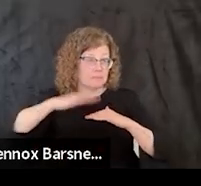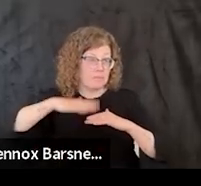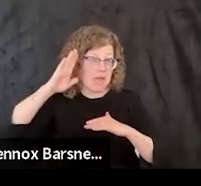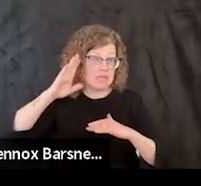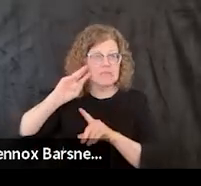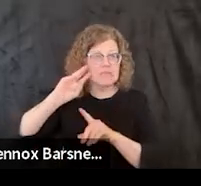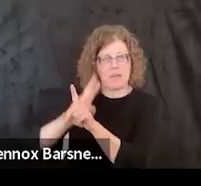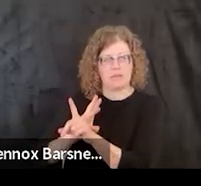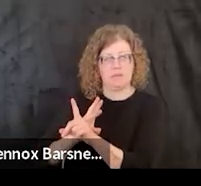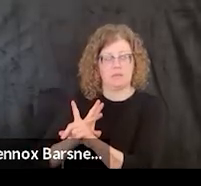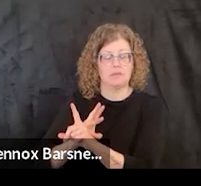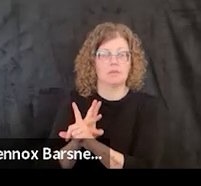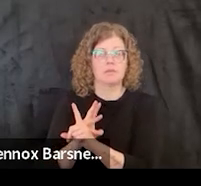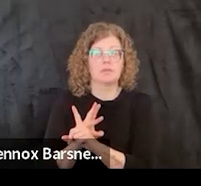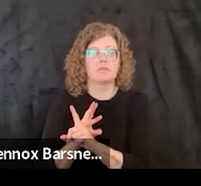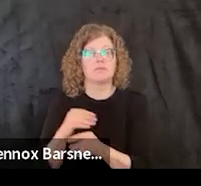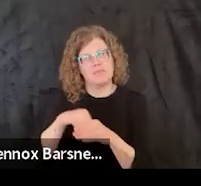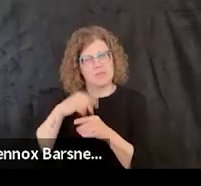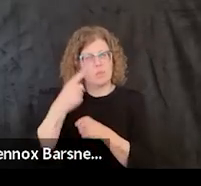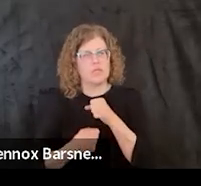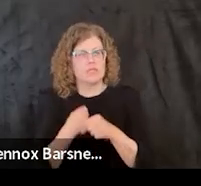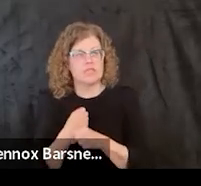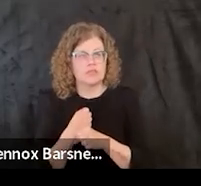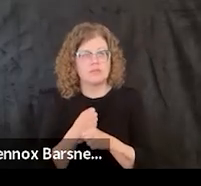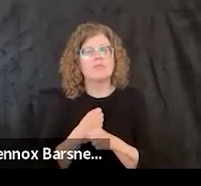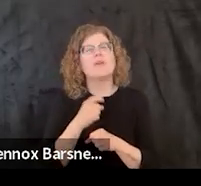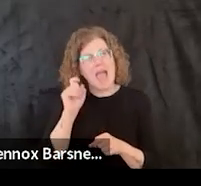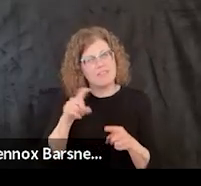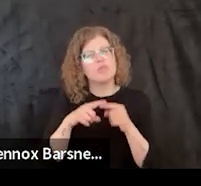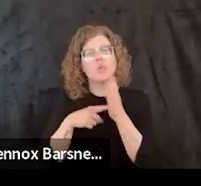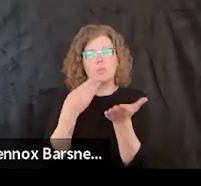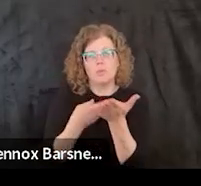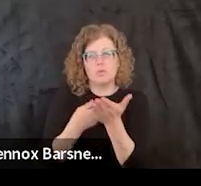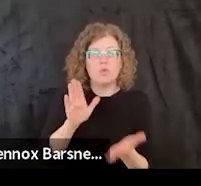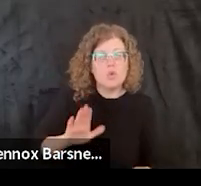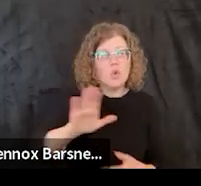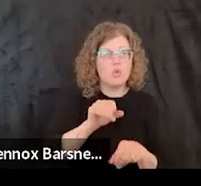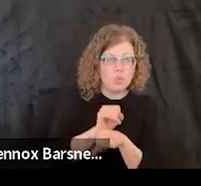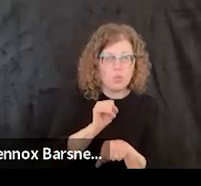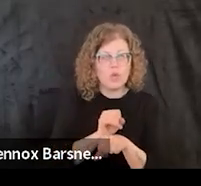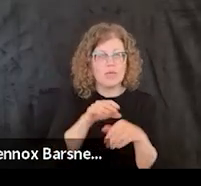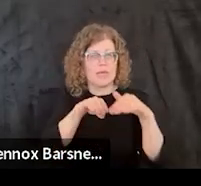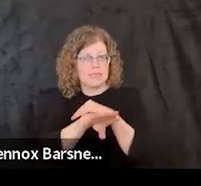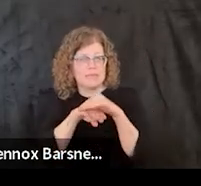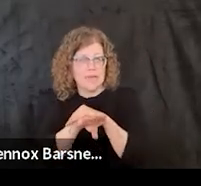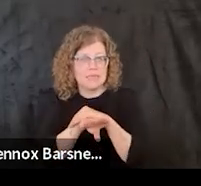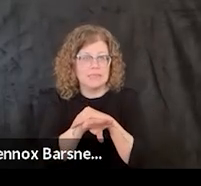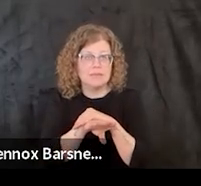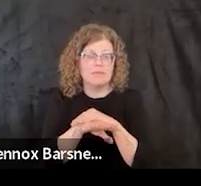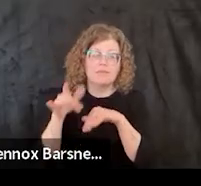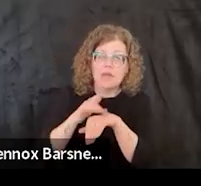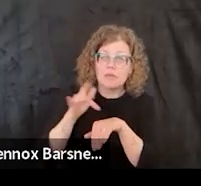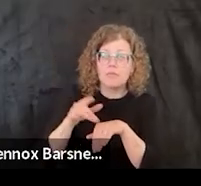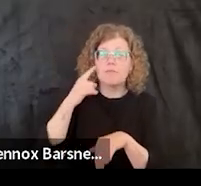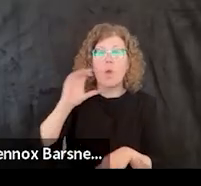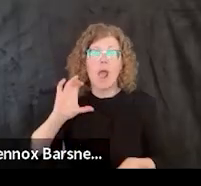be able to demonstrate that the majority of your work is accessible to the citizens of Calgary and that you have a meaningful and ongoing relationship with the